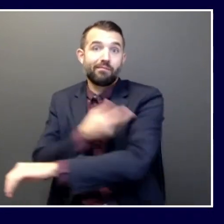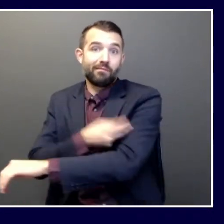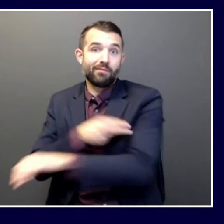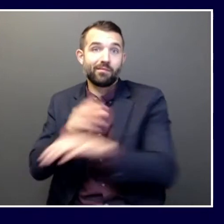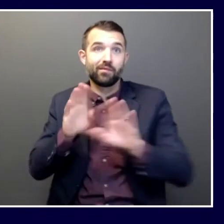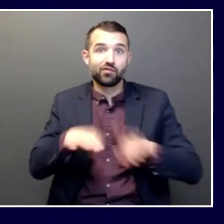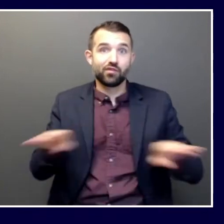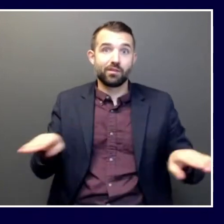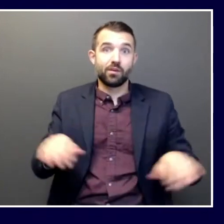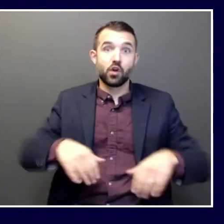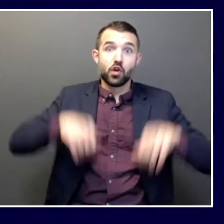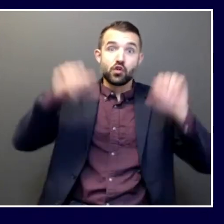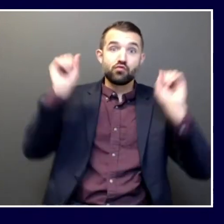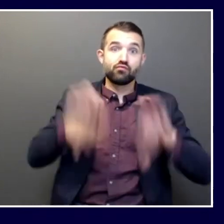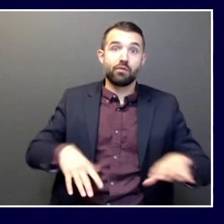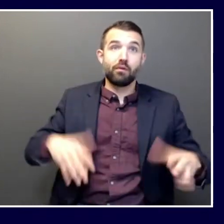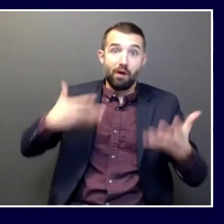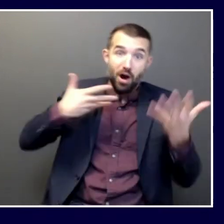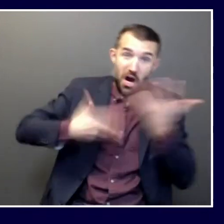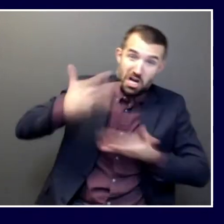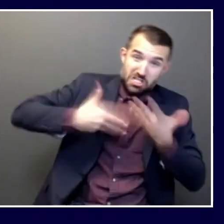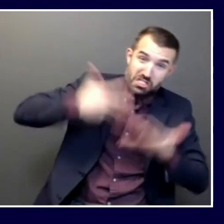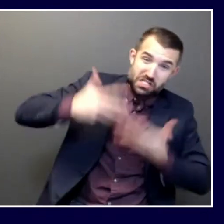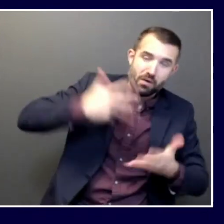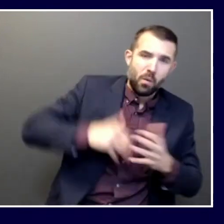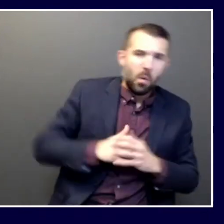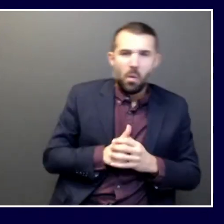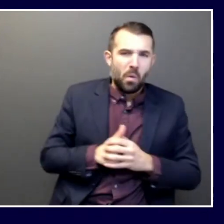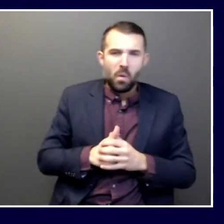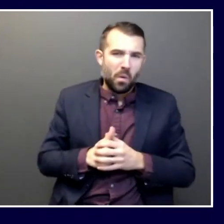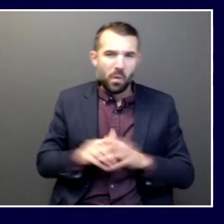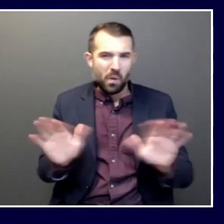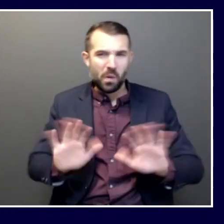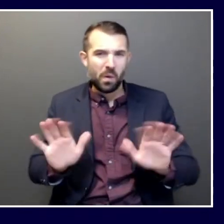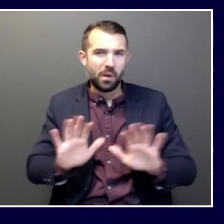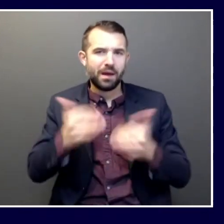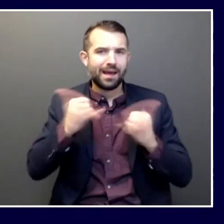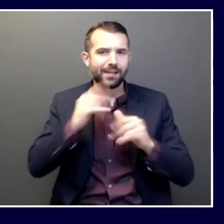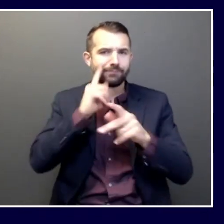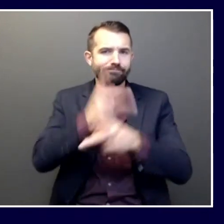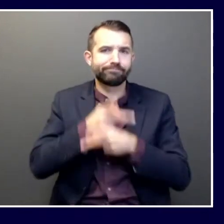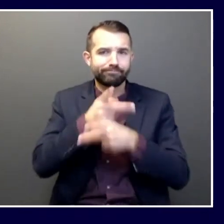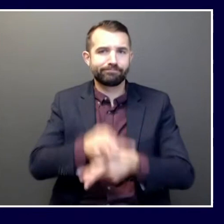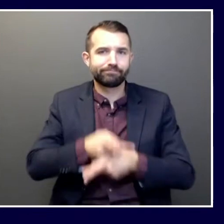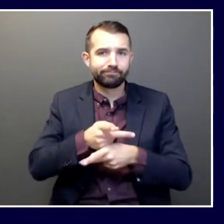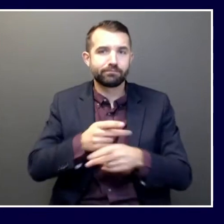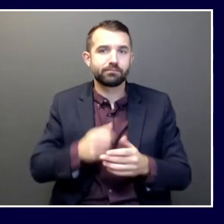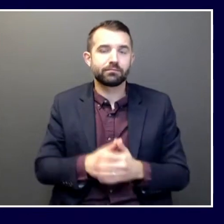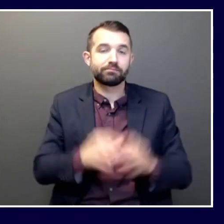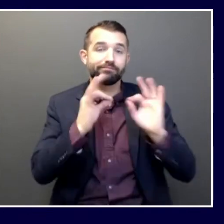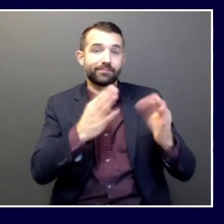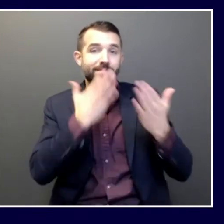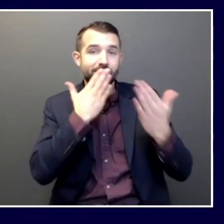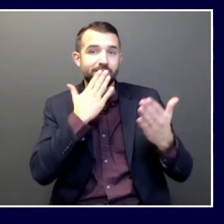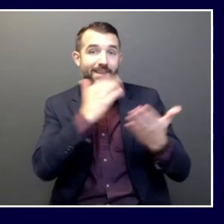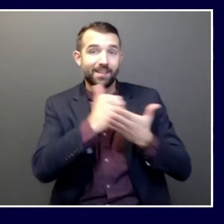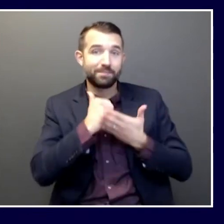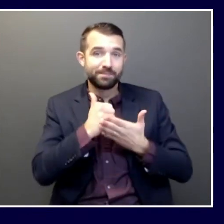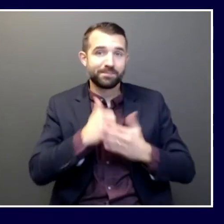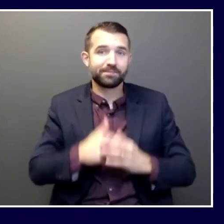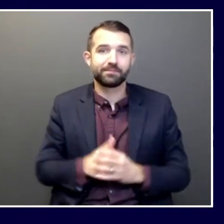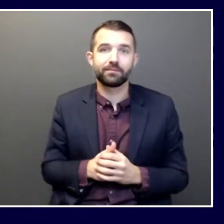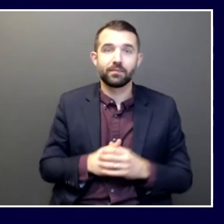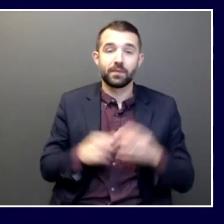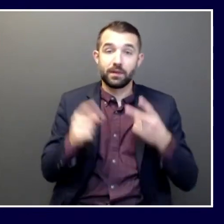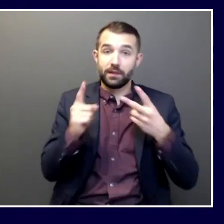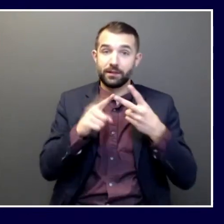yet. Thank you. Also, question, and you may have already mentioned this, but just a little bit of clarification, or if you